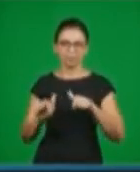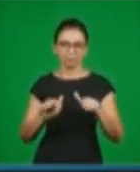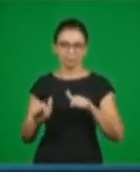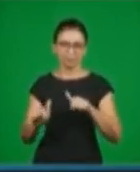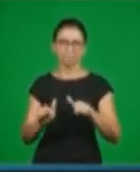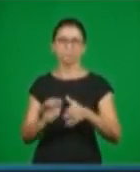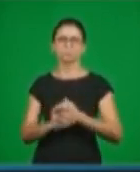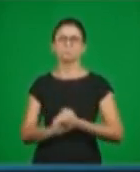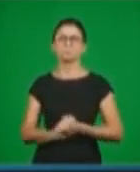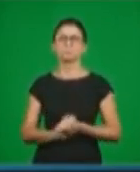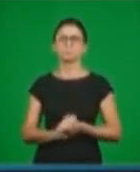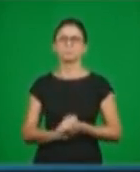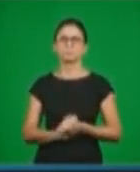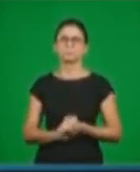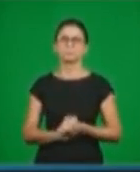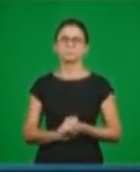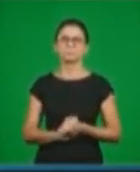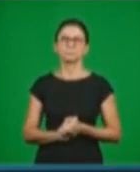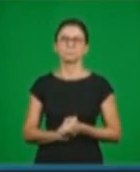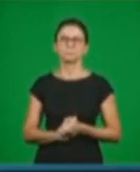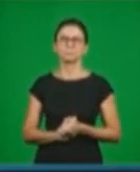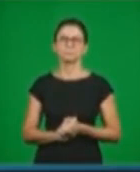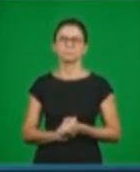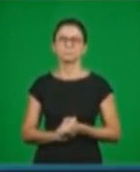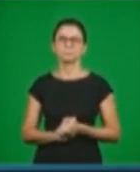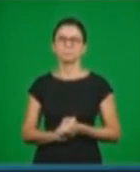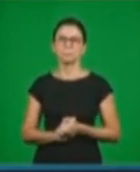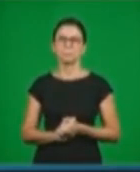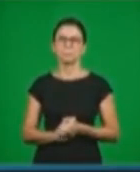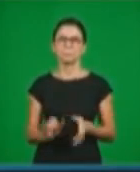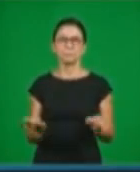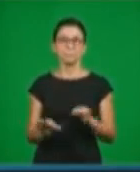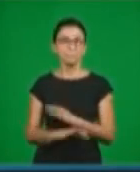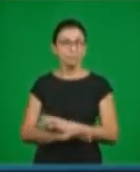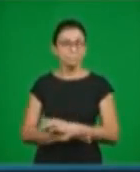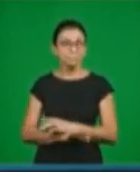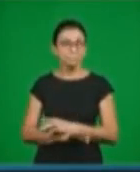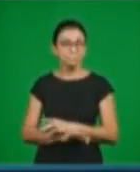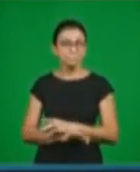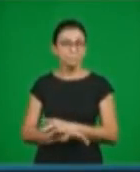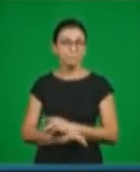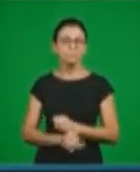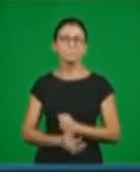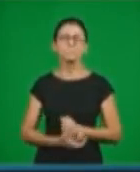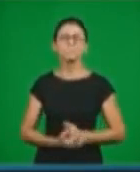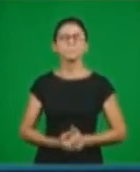text. All right.